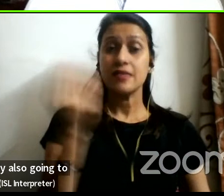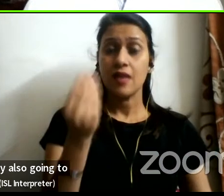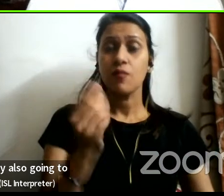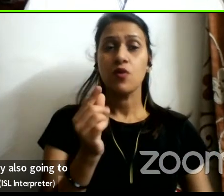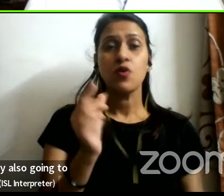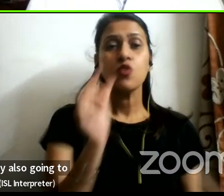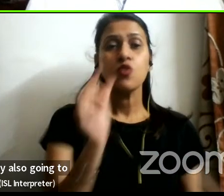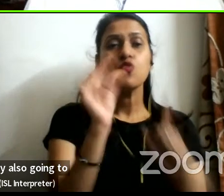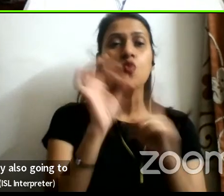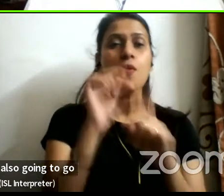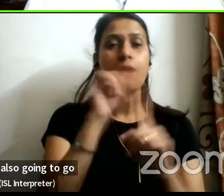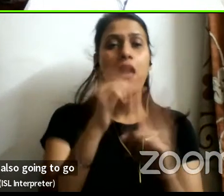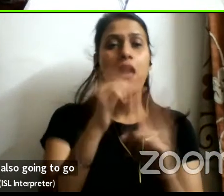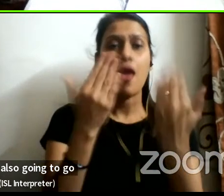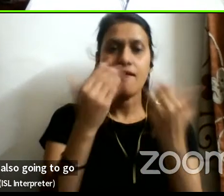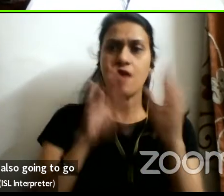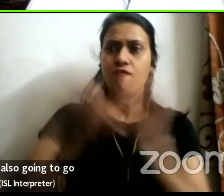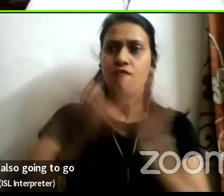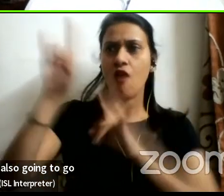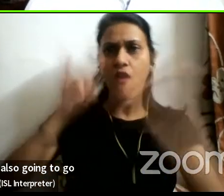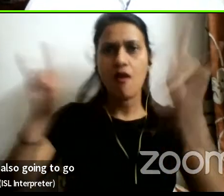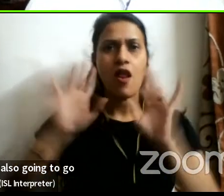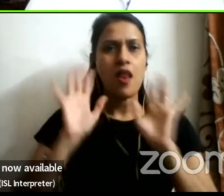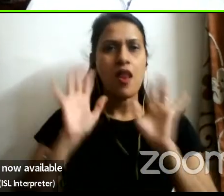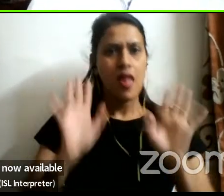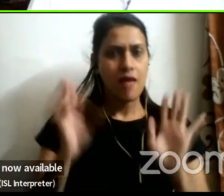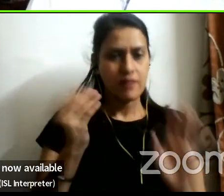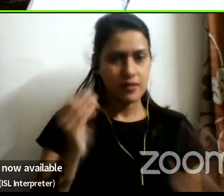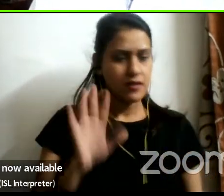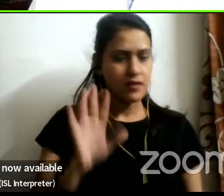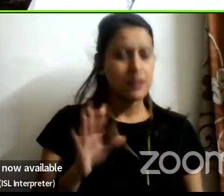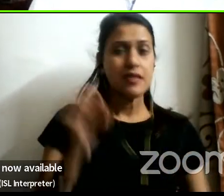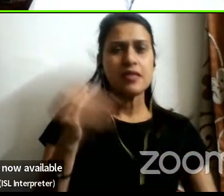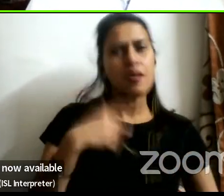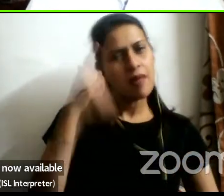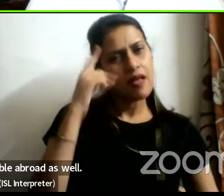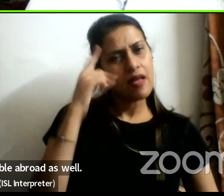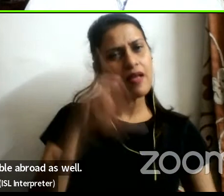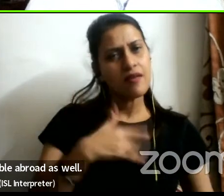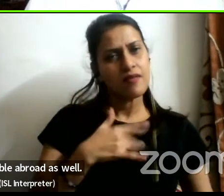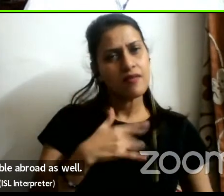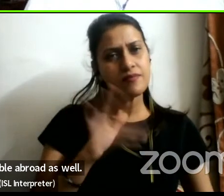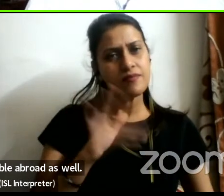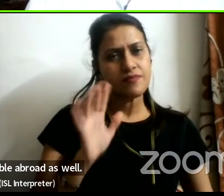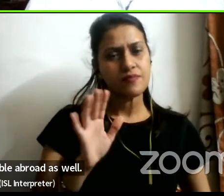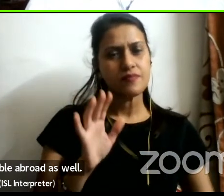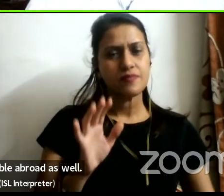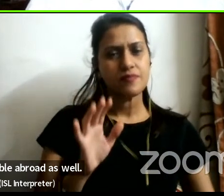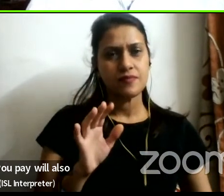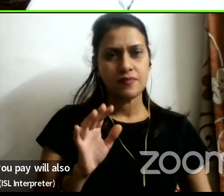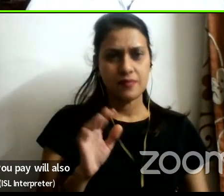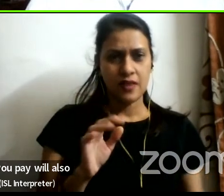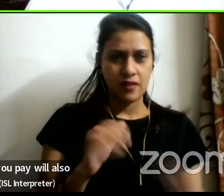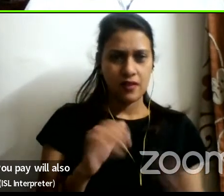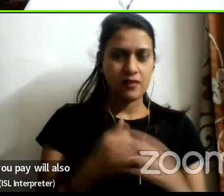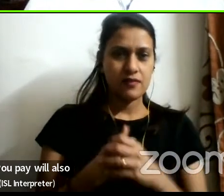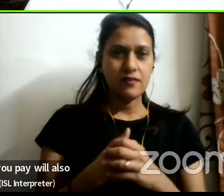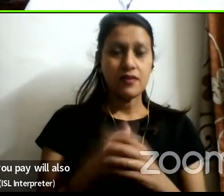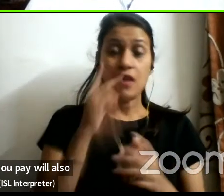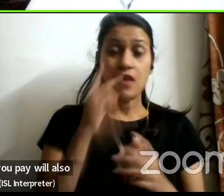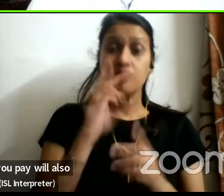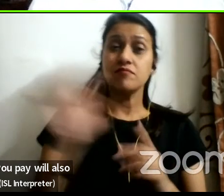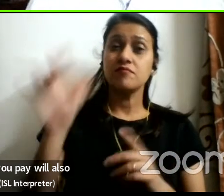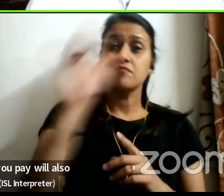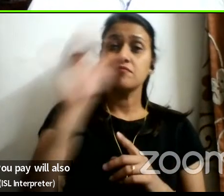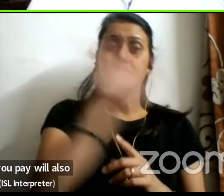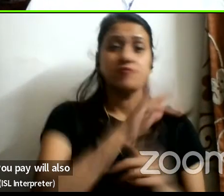now available abroad as well. And similarly, my assumption is that RuPay will also scale up and go global as well.